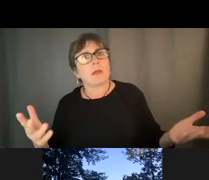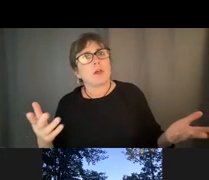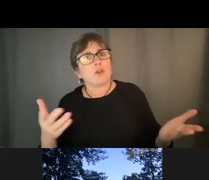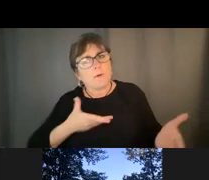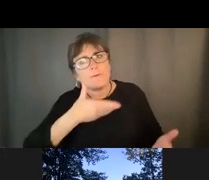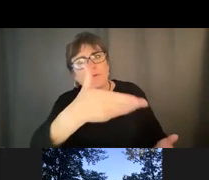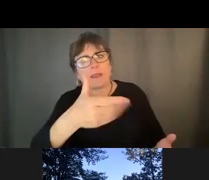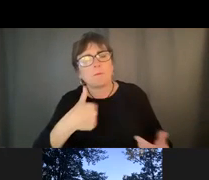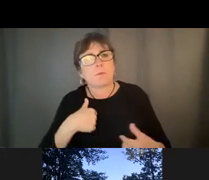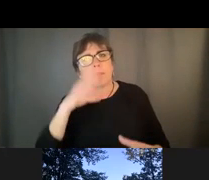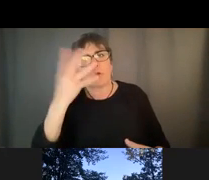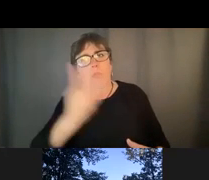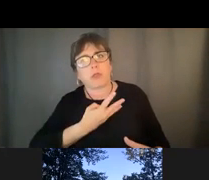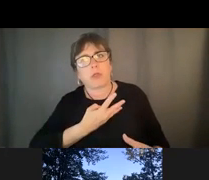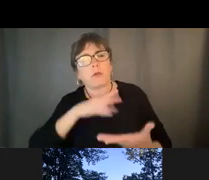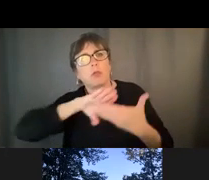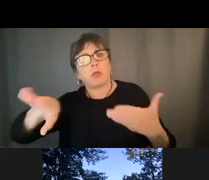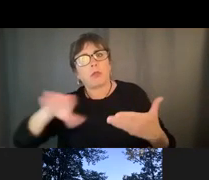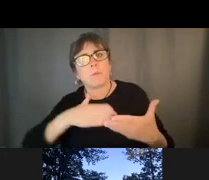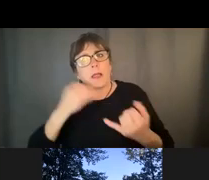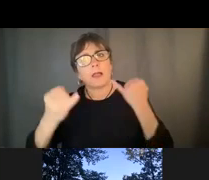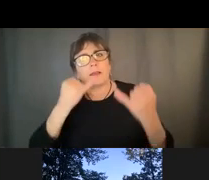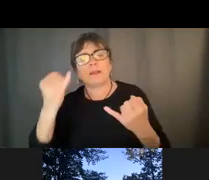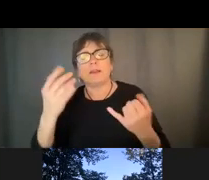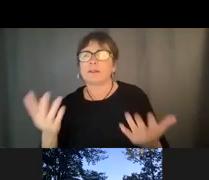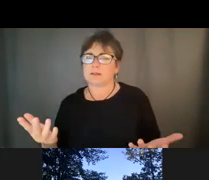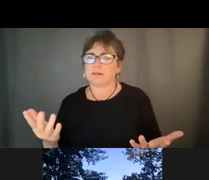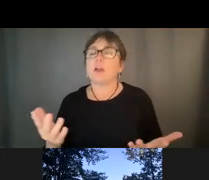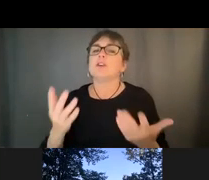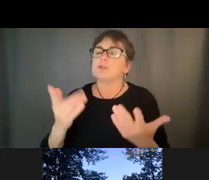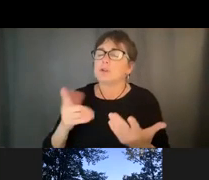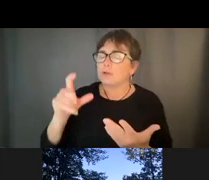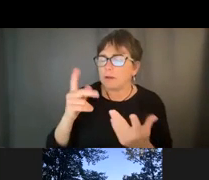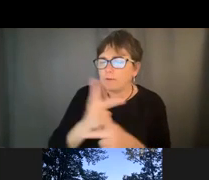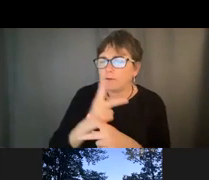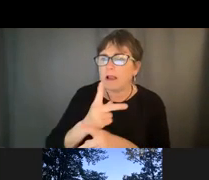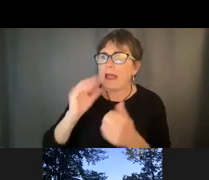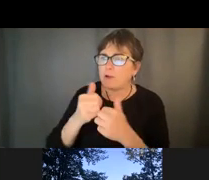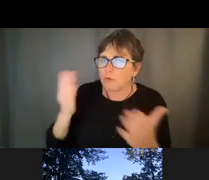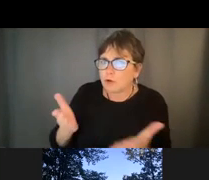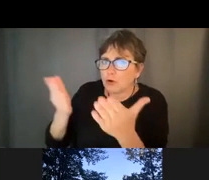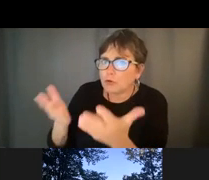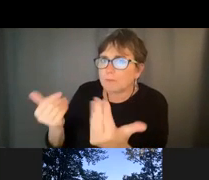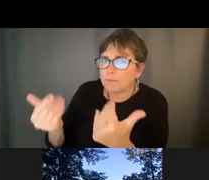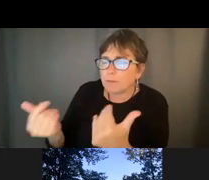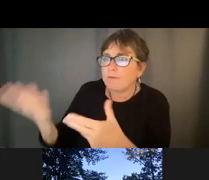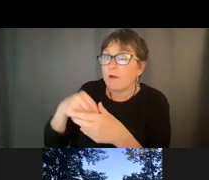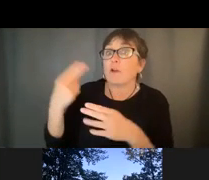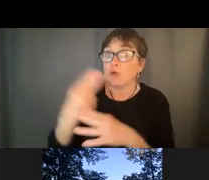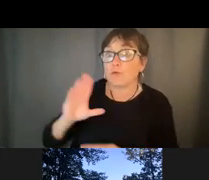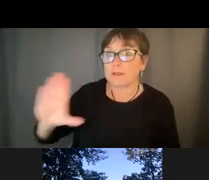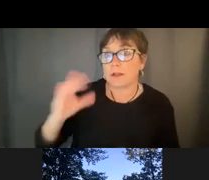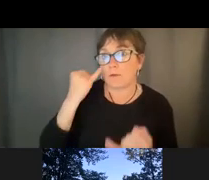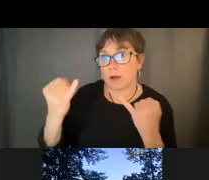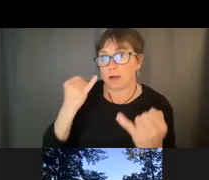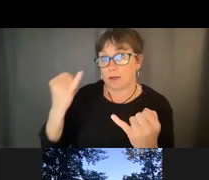even listen to what I'm saying. So helping you to understand what ways you can do to promote that. And I'm going to show you later